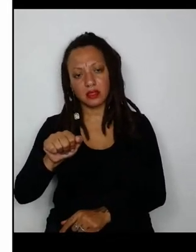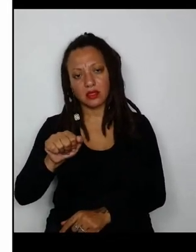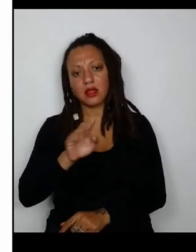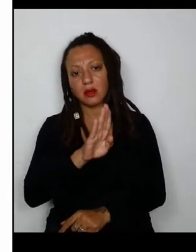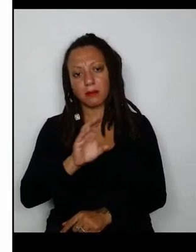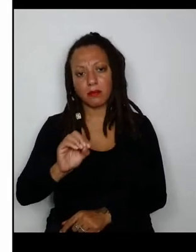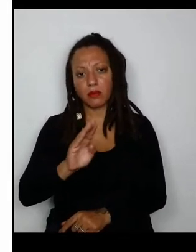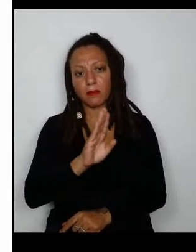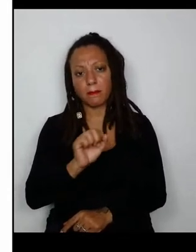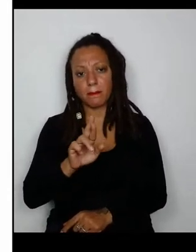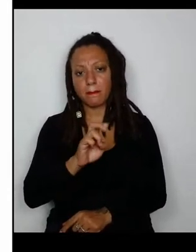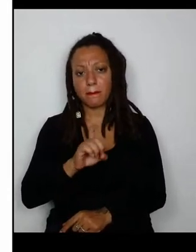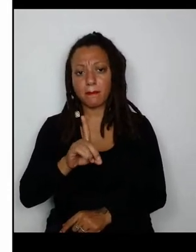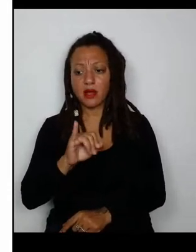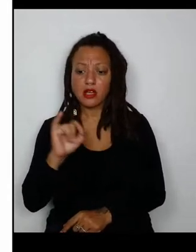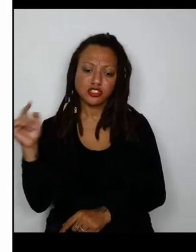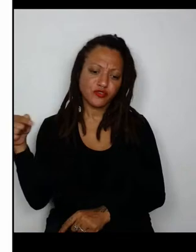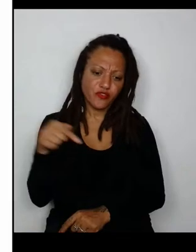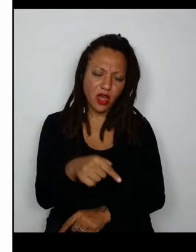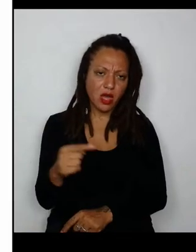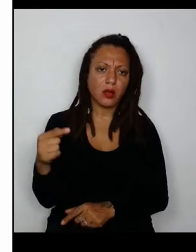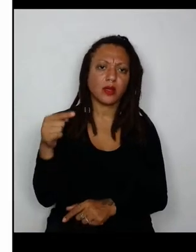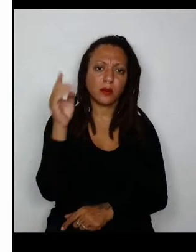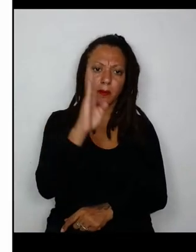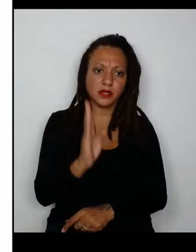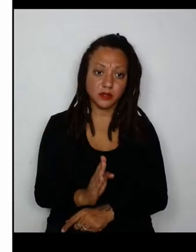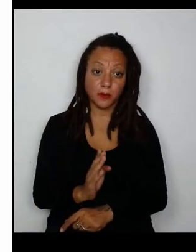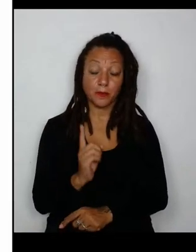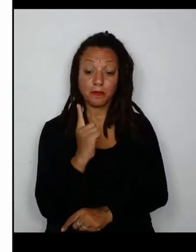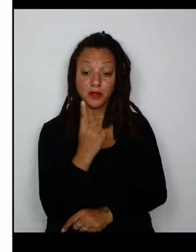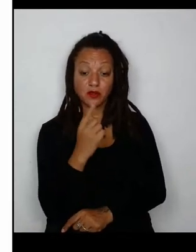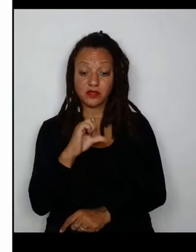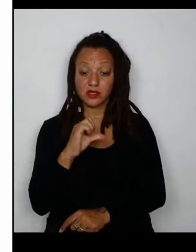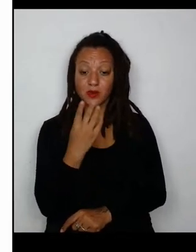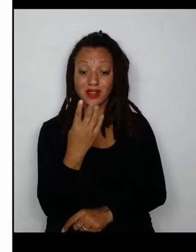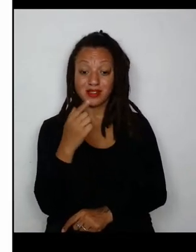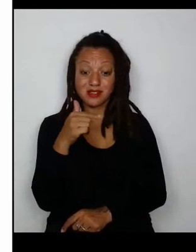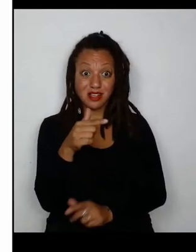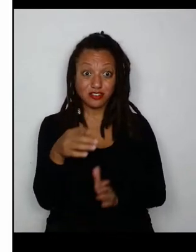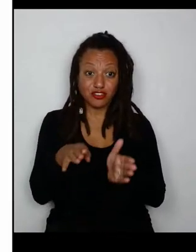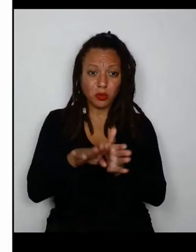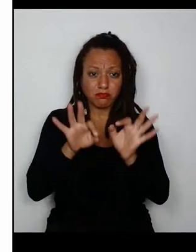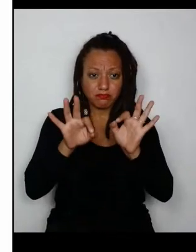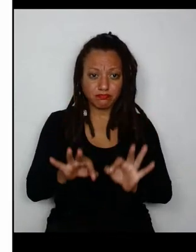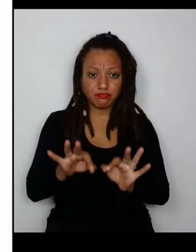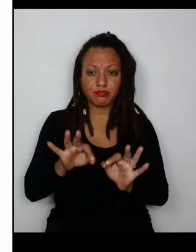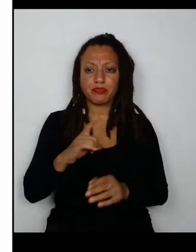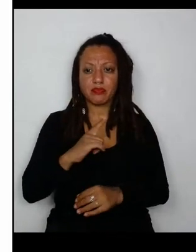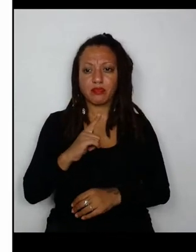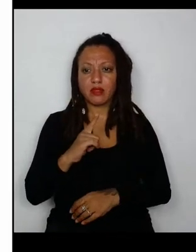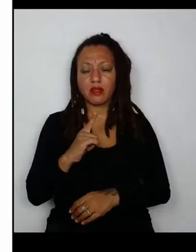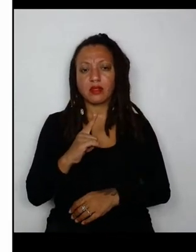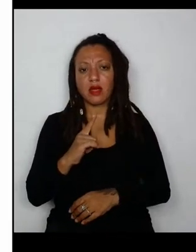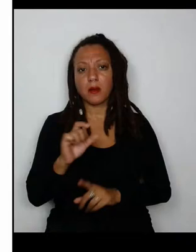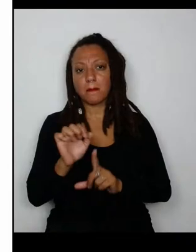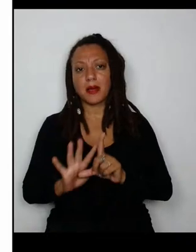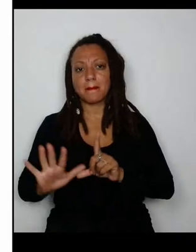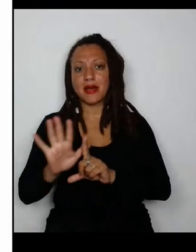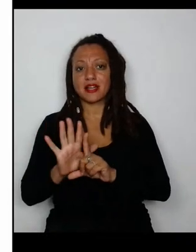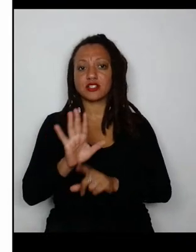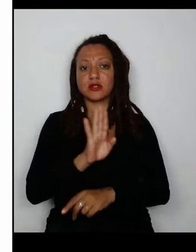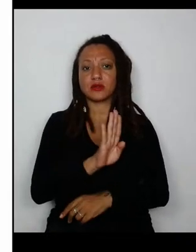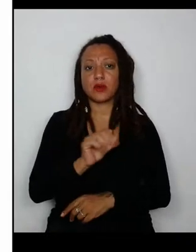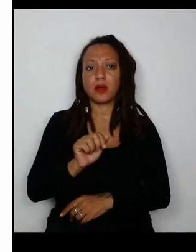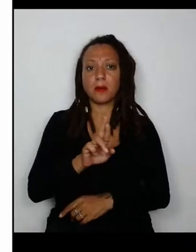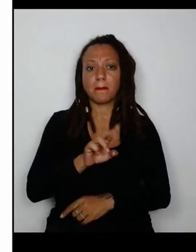brazil since the second half of the 40s and they moved to brazil in 1947 and you can see